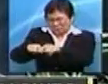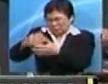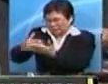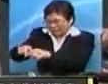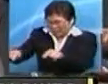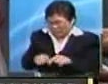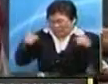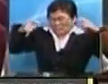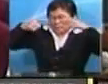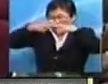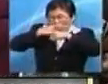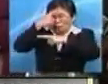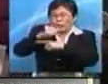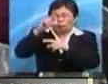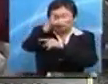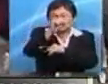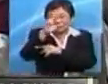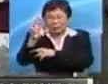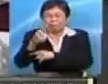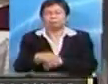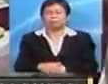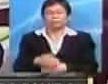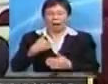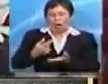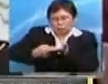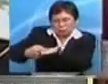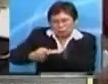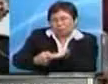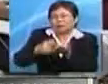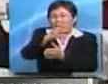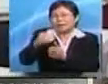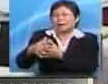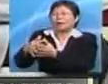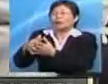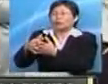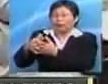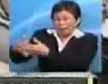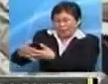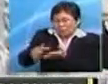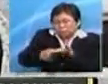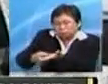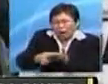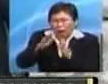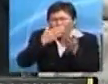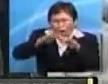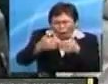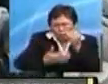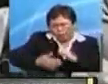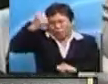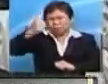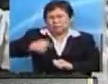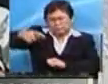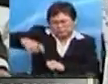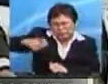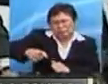operation. I shall be discussing with the United States and our other friends and allies how best we can acquire the assets needed